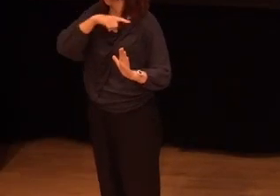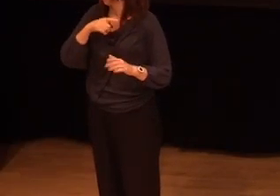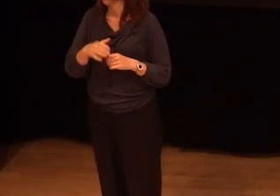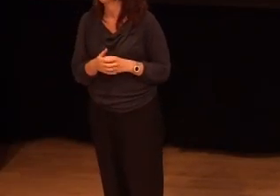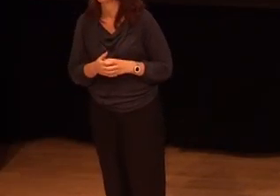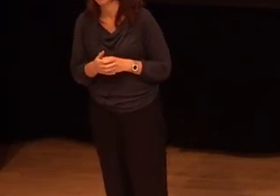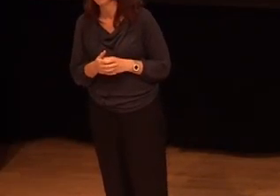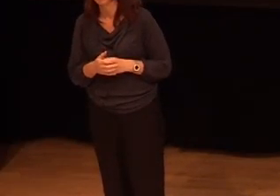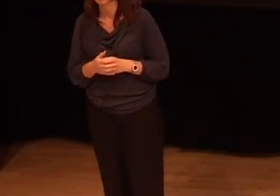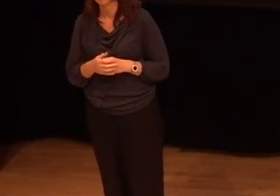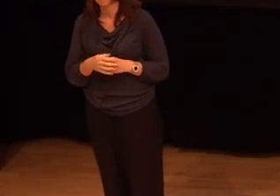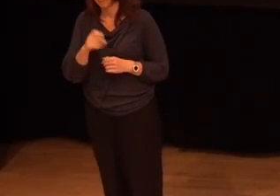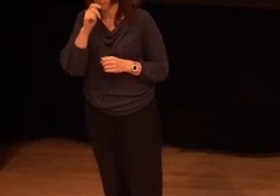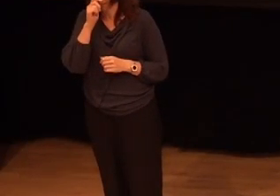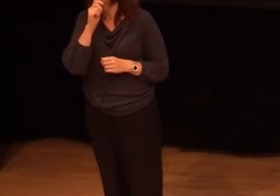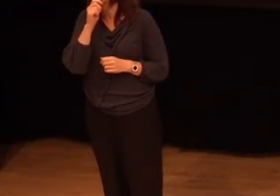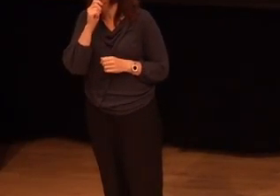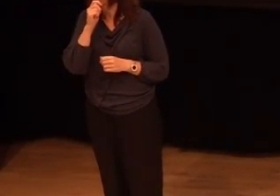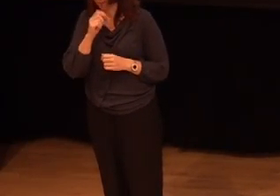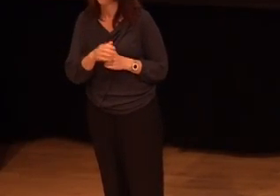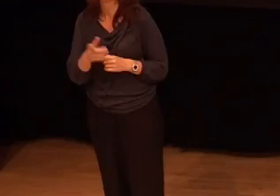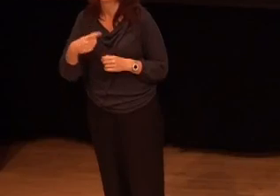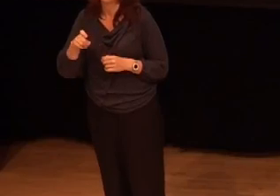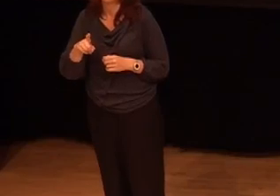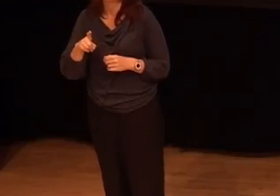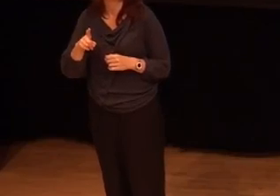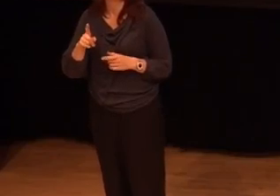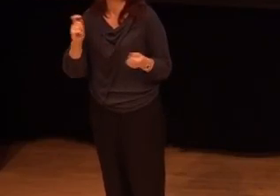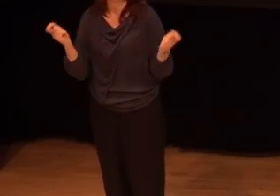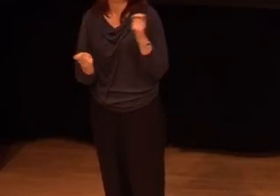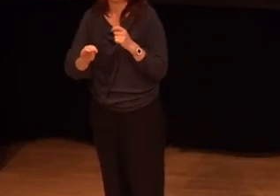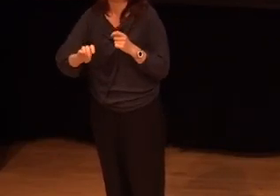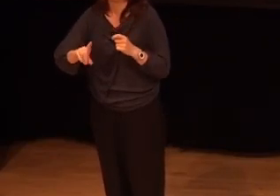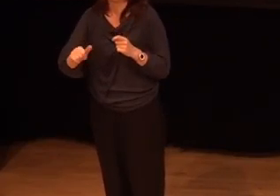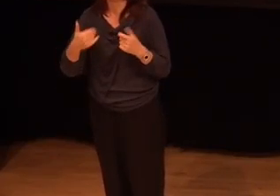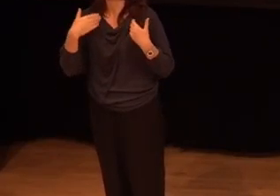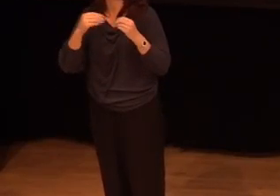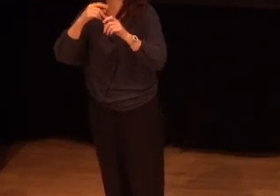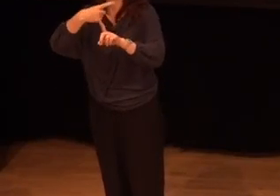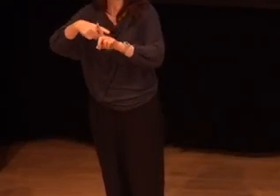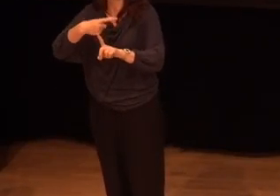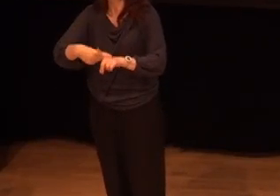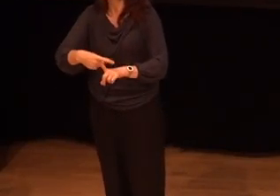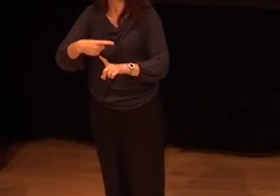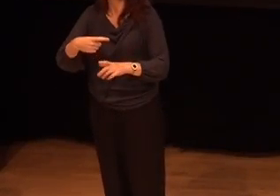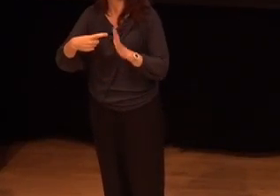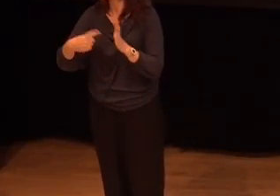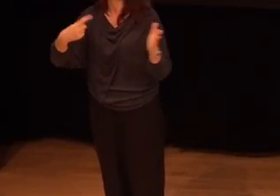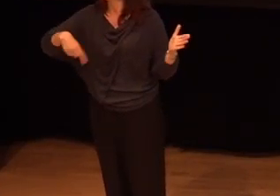So we could change our media images and have more positive, showing us in a